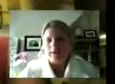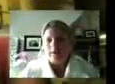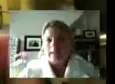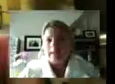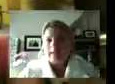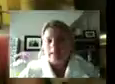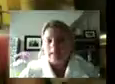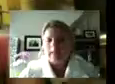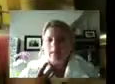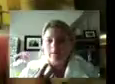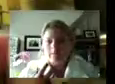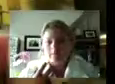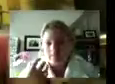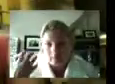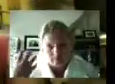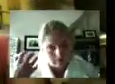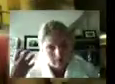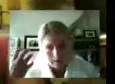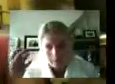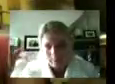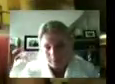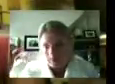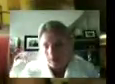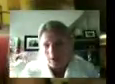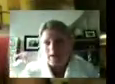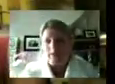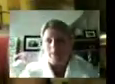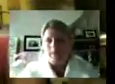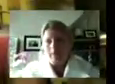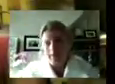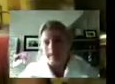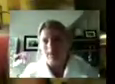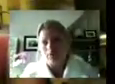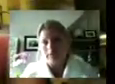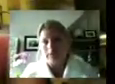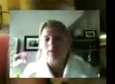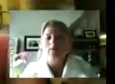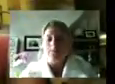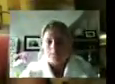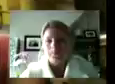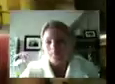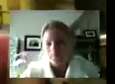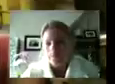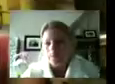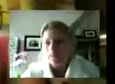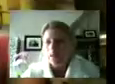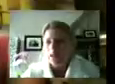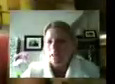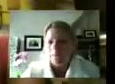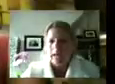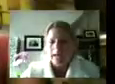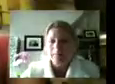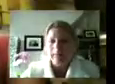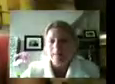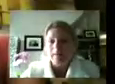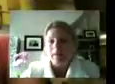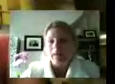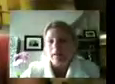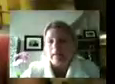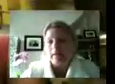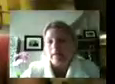feel it. You feel the intensity of the possible implications. So,